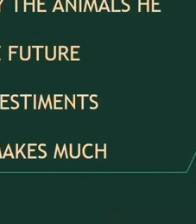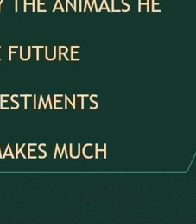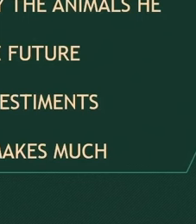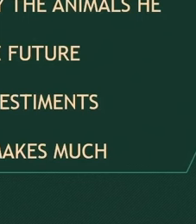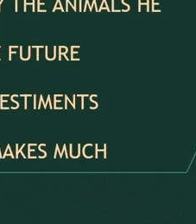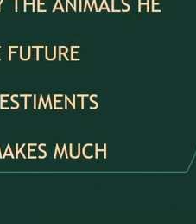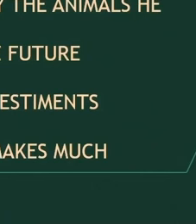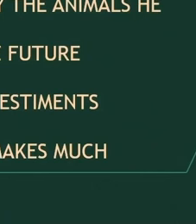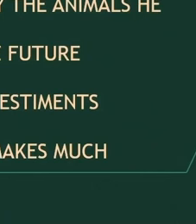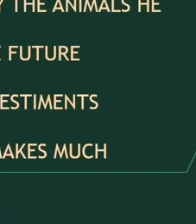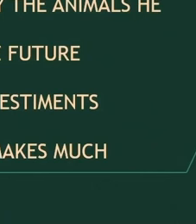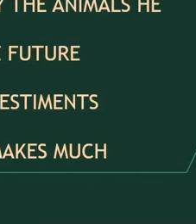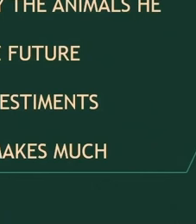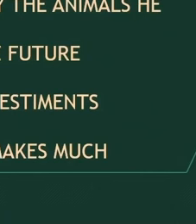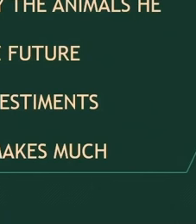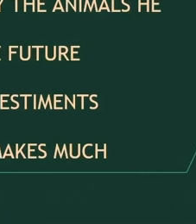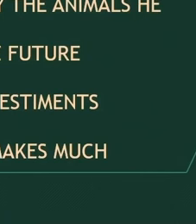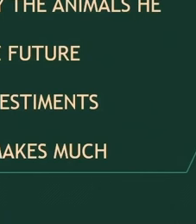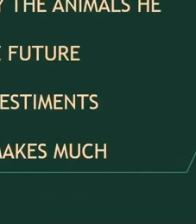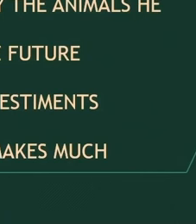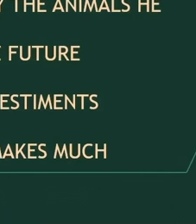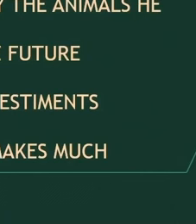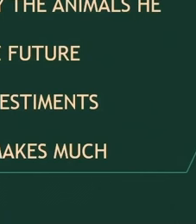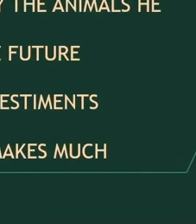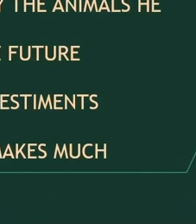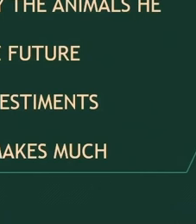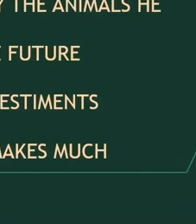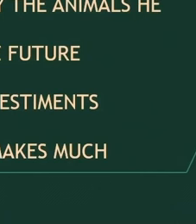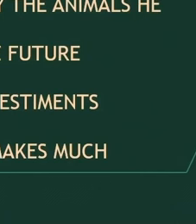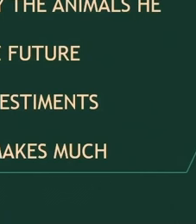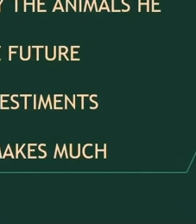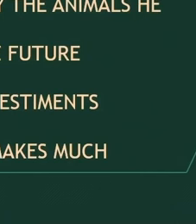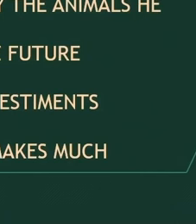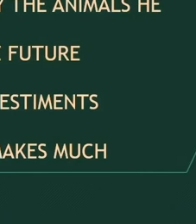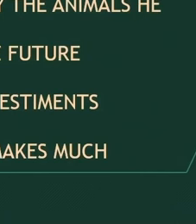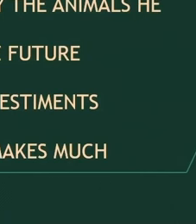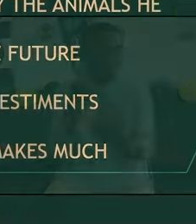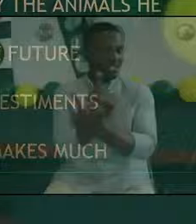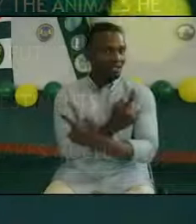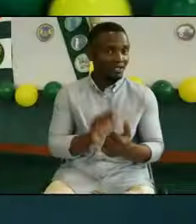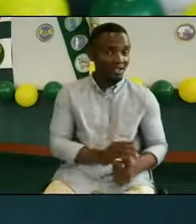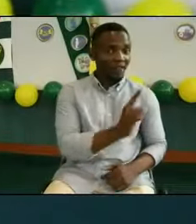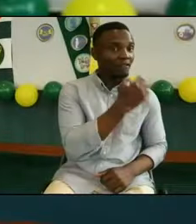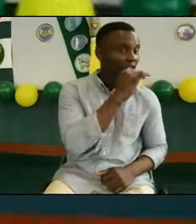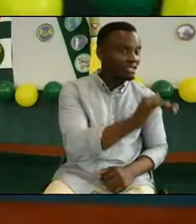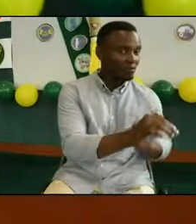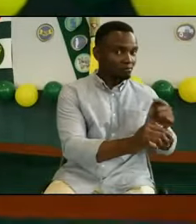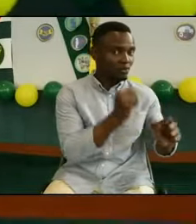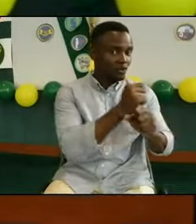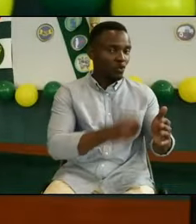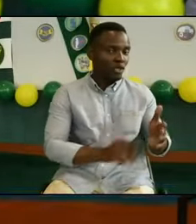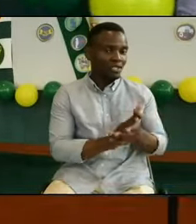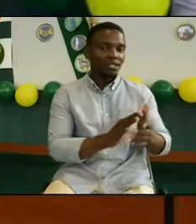tent. He cares and multiplies the animals he has. Look at the difference. This one killed the animals